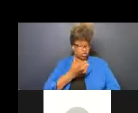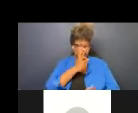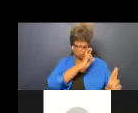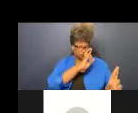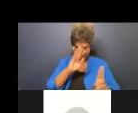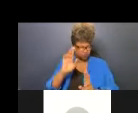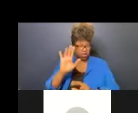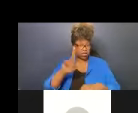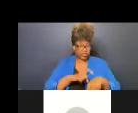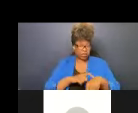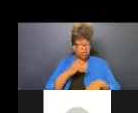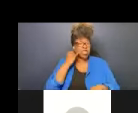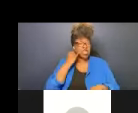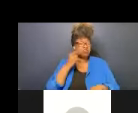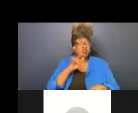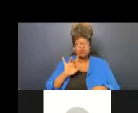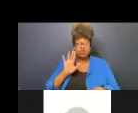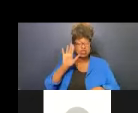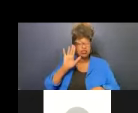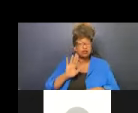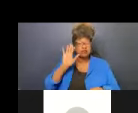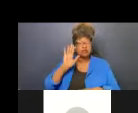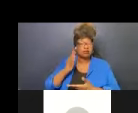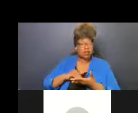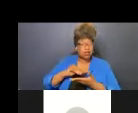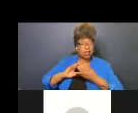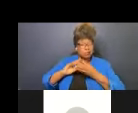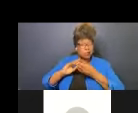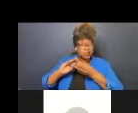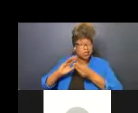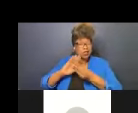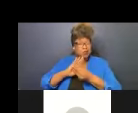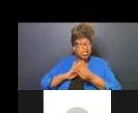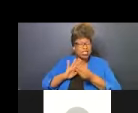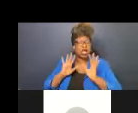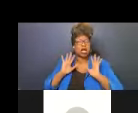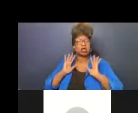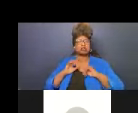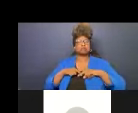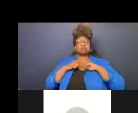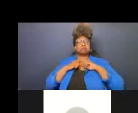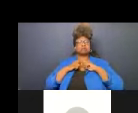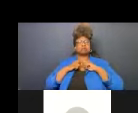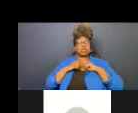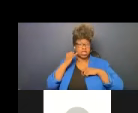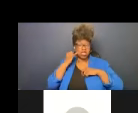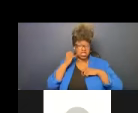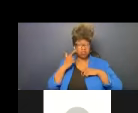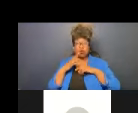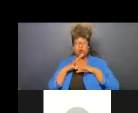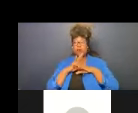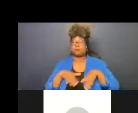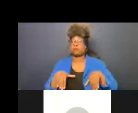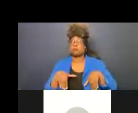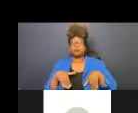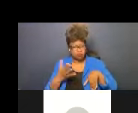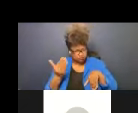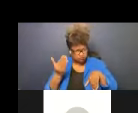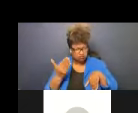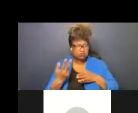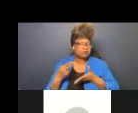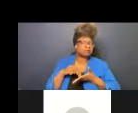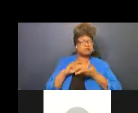and often, consider stepping back. And if you're finding yourself not speaking up, please do speak up. And please always speak from your